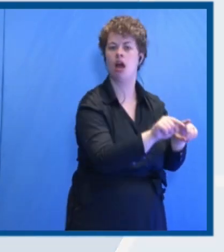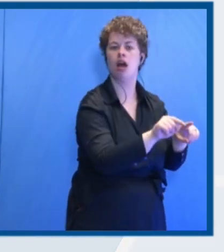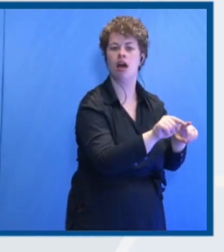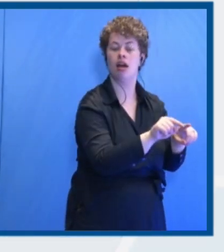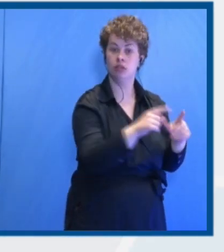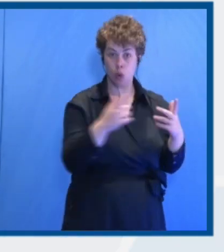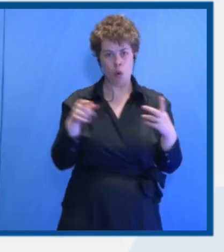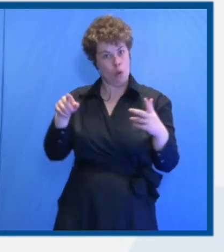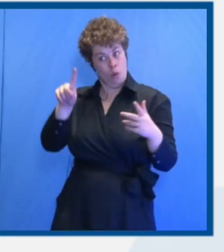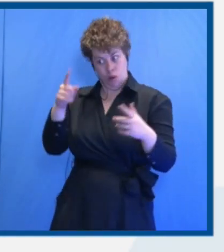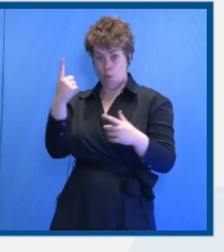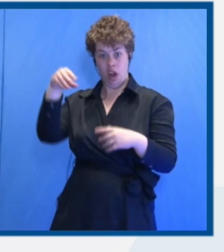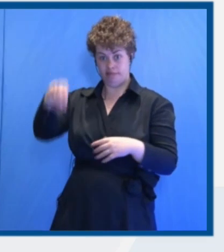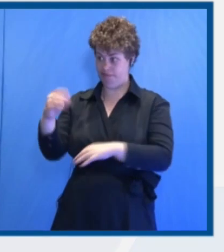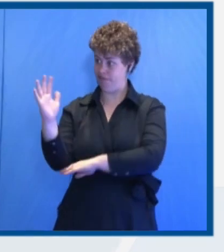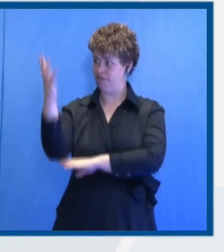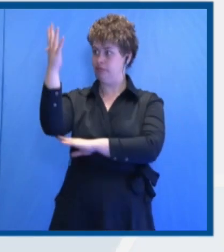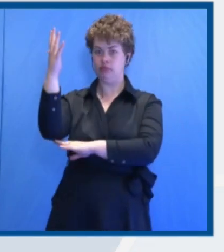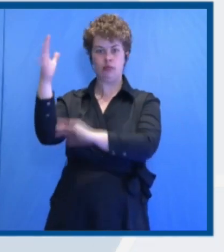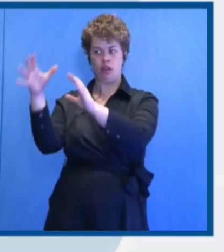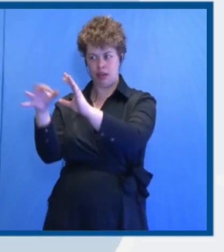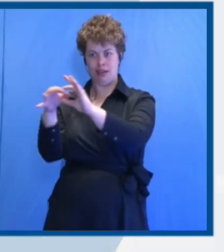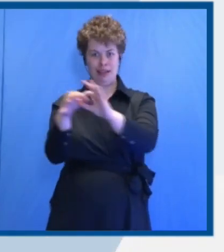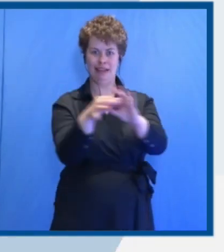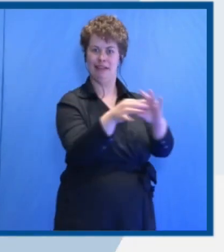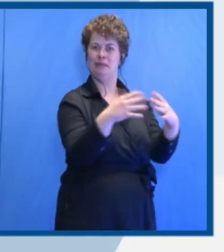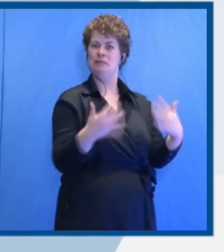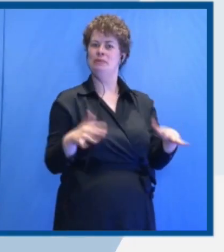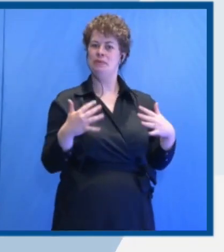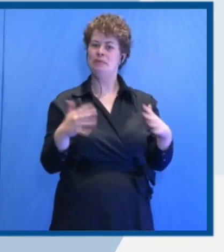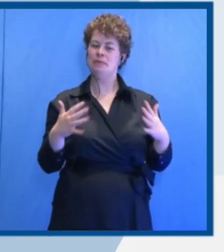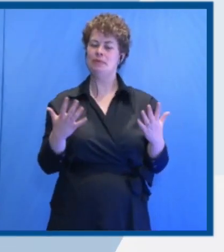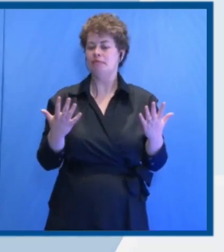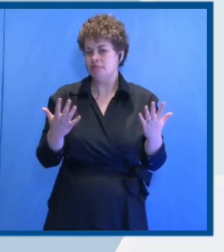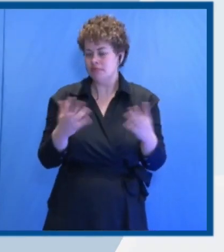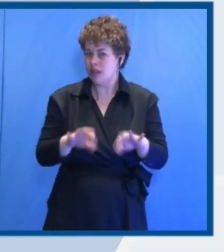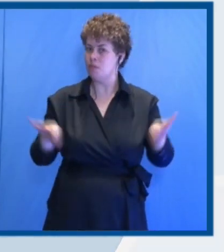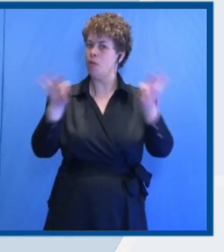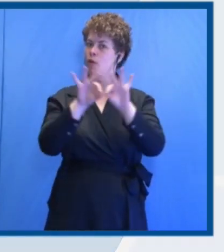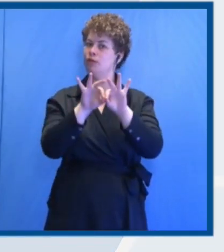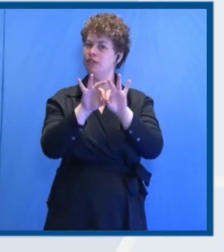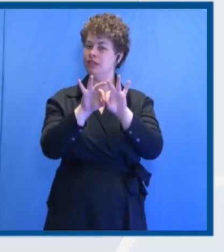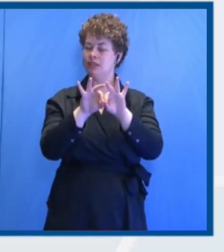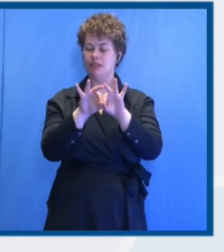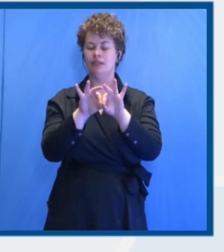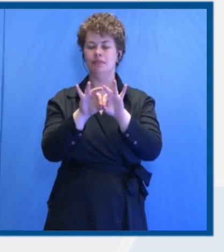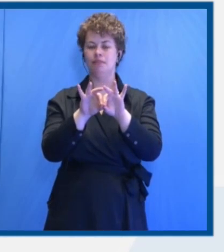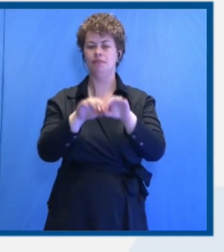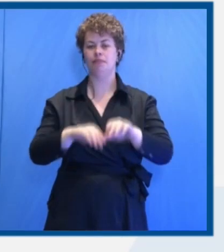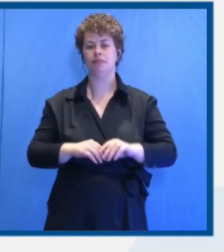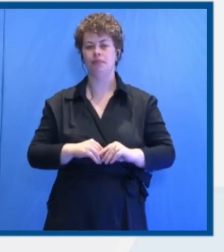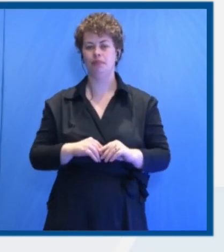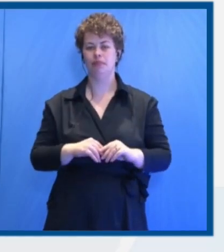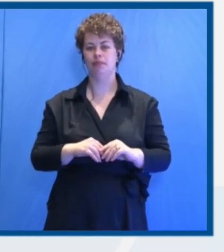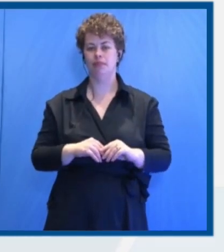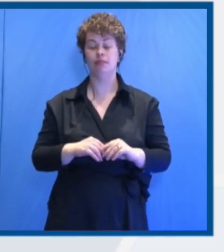these opportunities. And of course, the opportunities have by and large actually helped in reducing the amount of